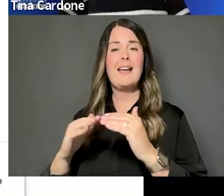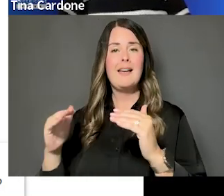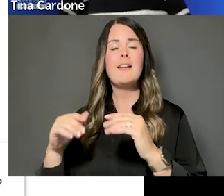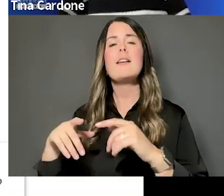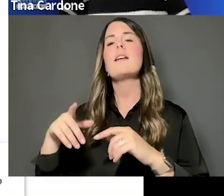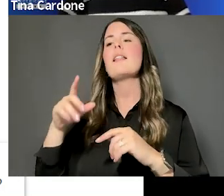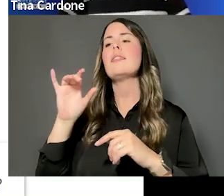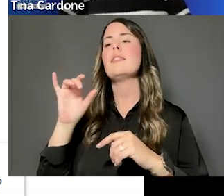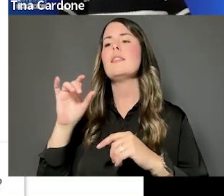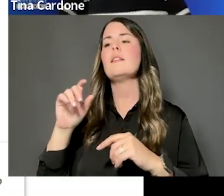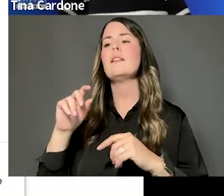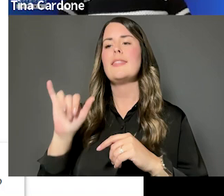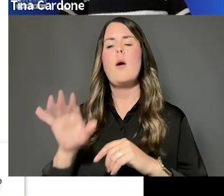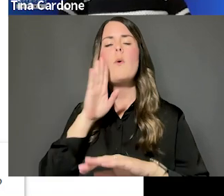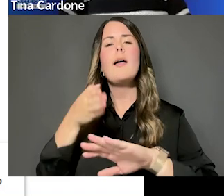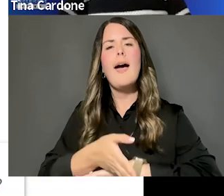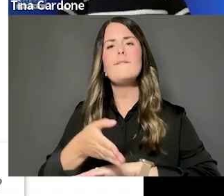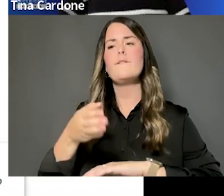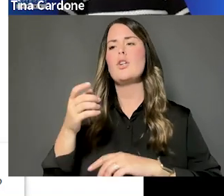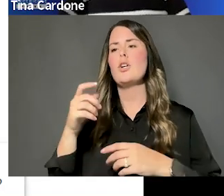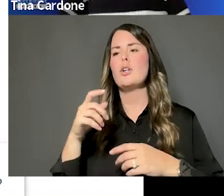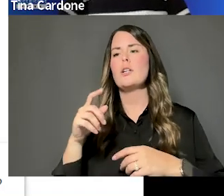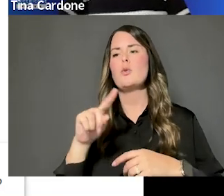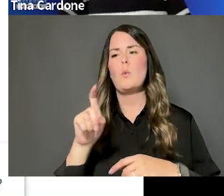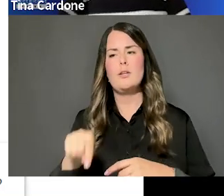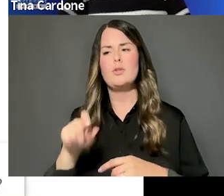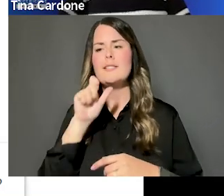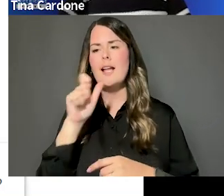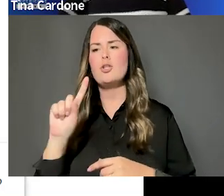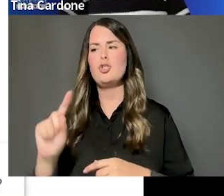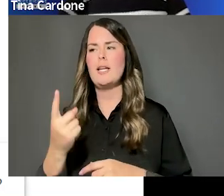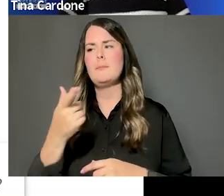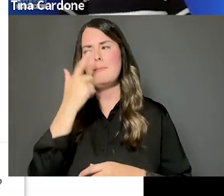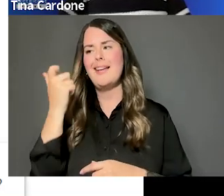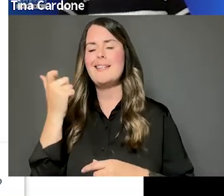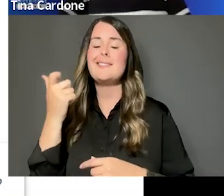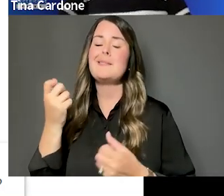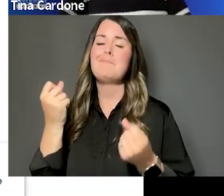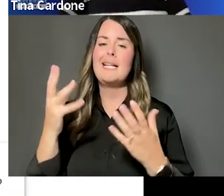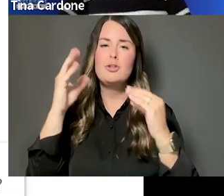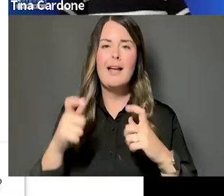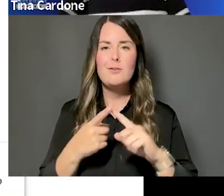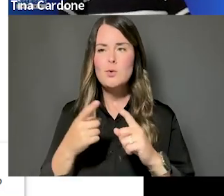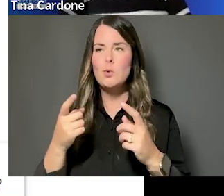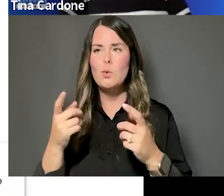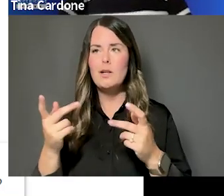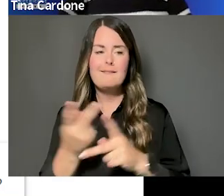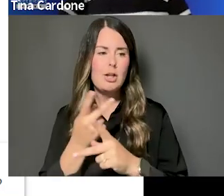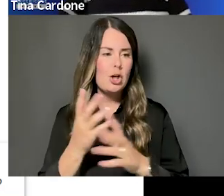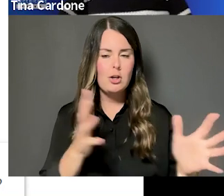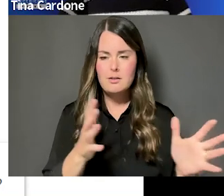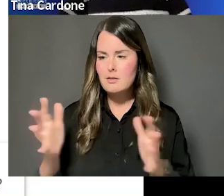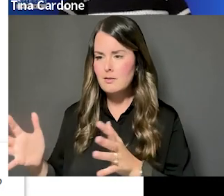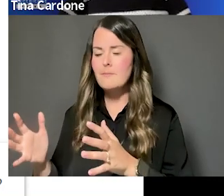appear at the section level instead of after each lesson. This is intentional since many 612 teachers have to juggle multiple